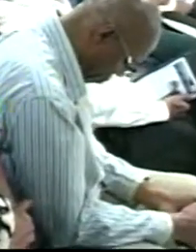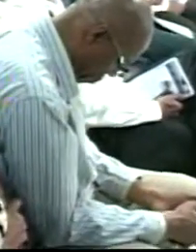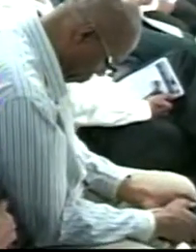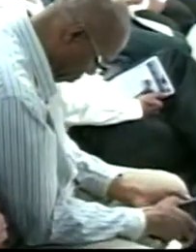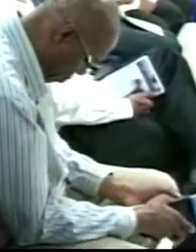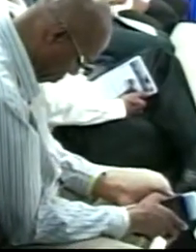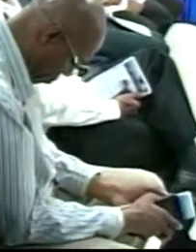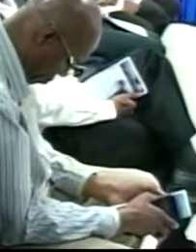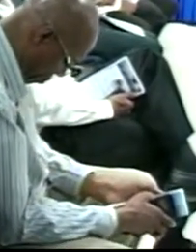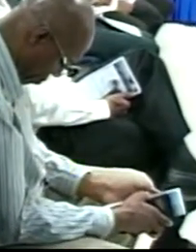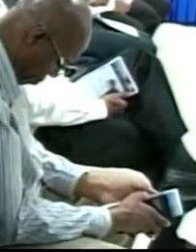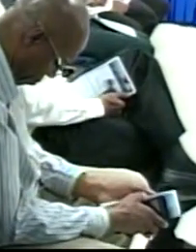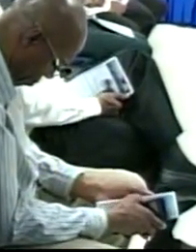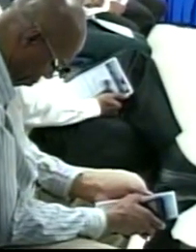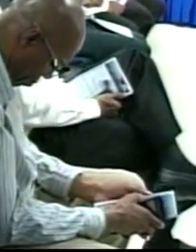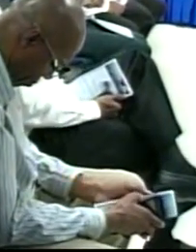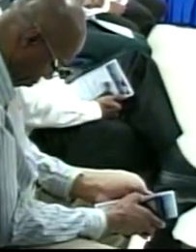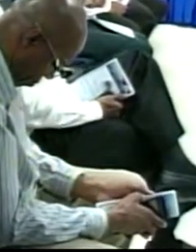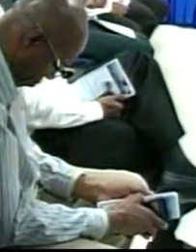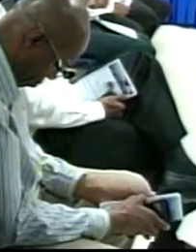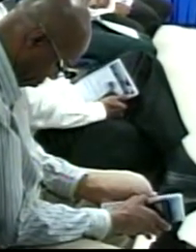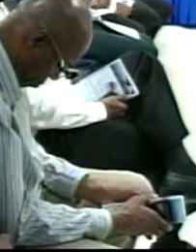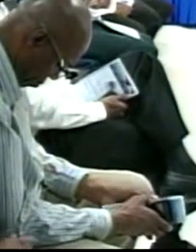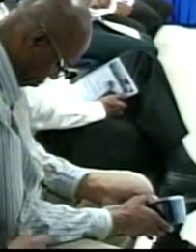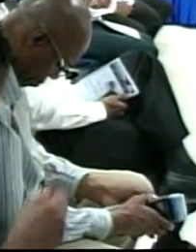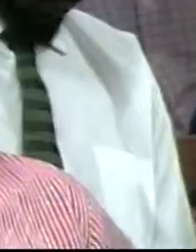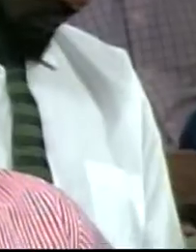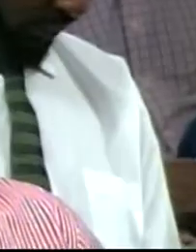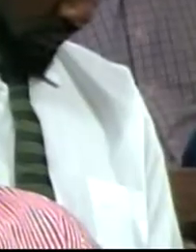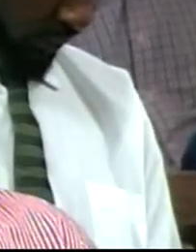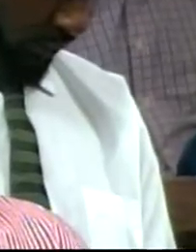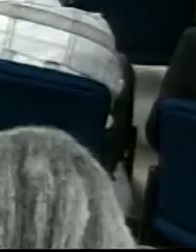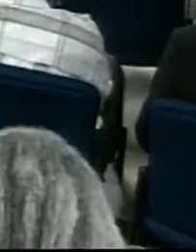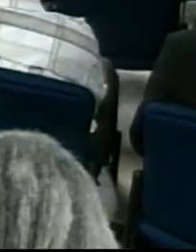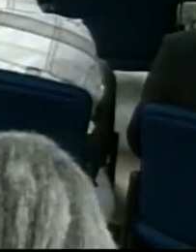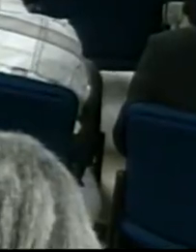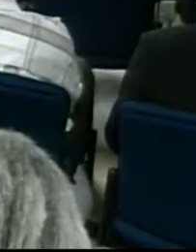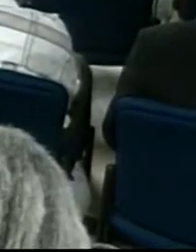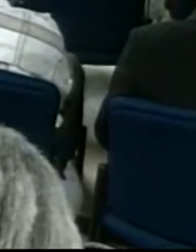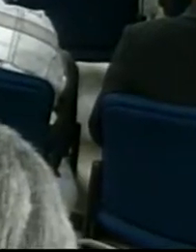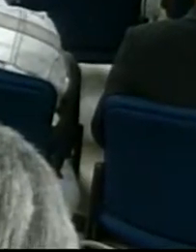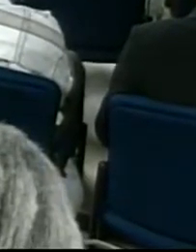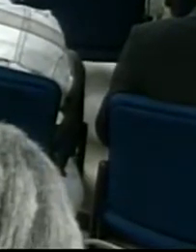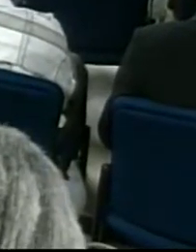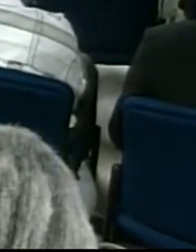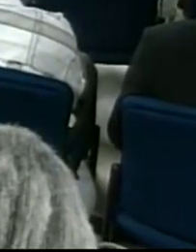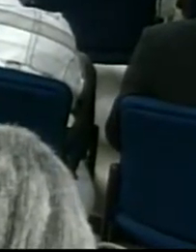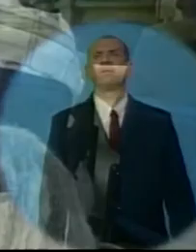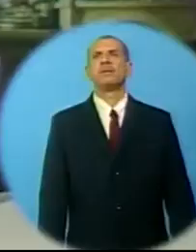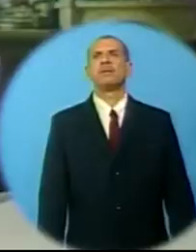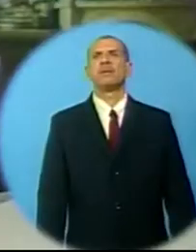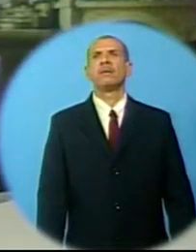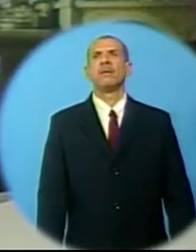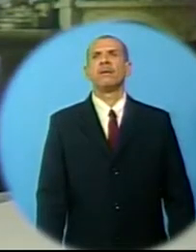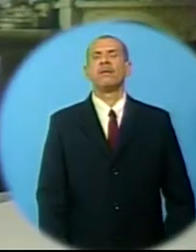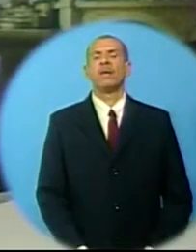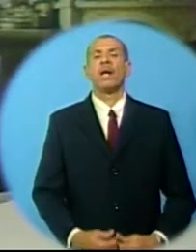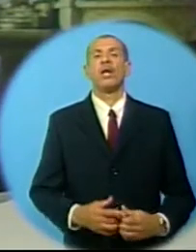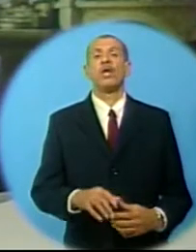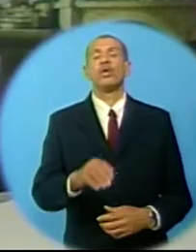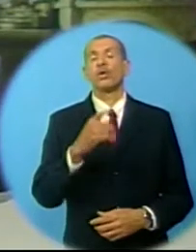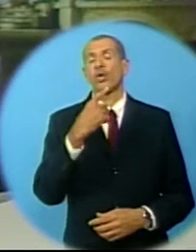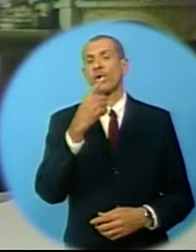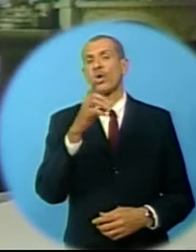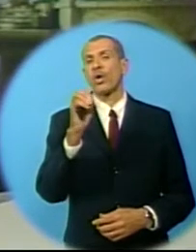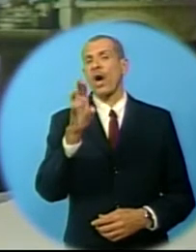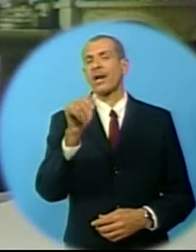public lecture of the Urban Development Commission, part of activities marking the UDC's 18th anniversary. Dr. Aline told those gathered at the UDC's Bridge